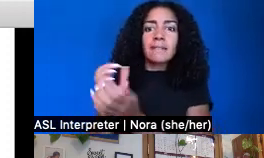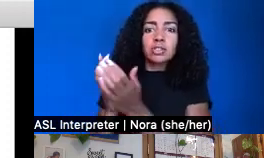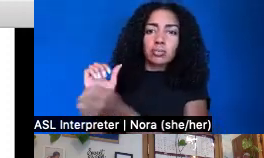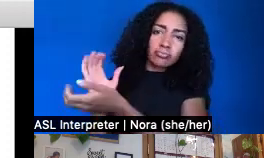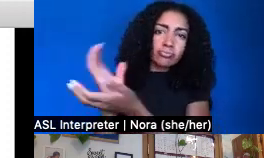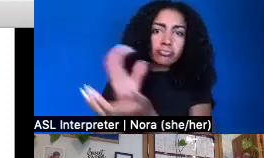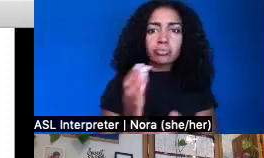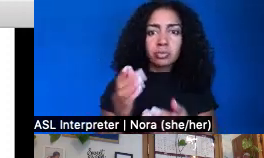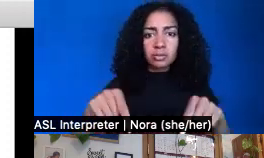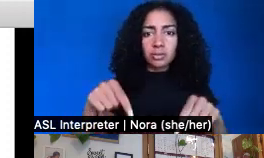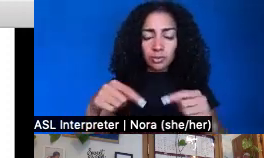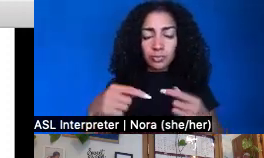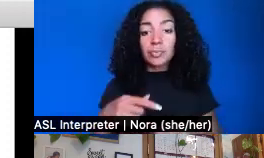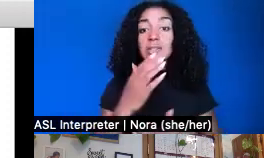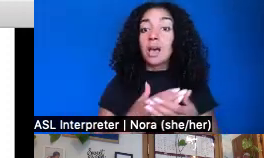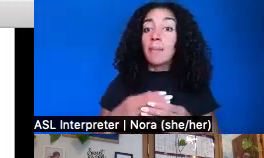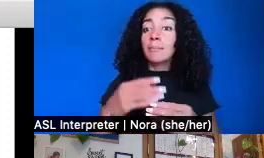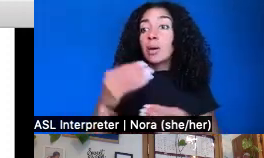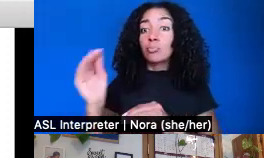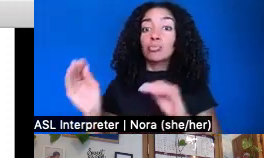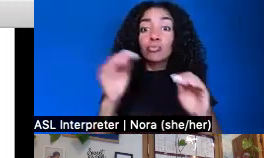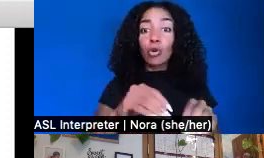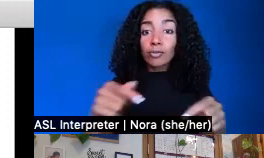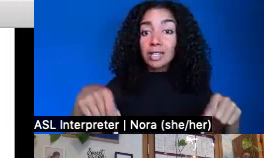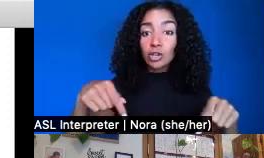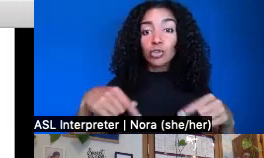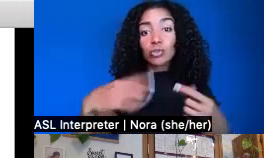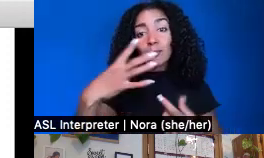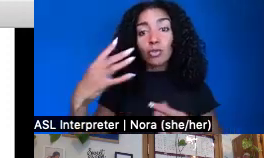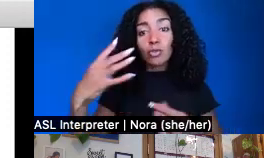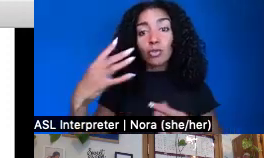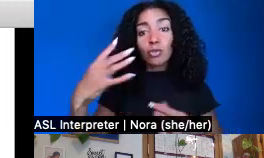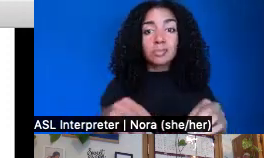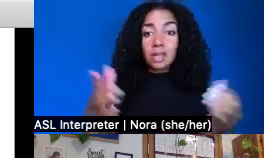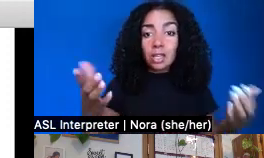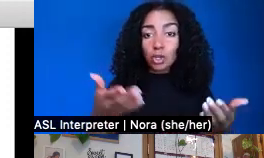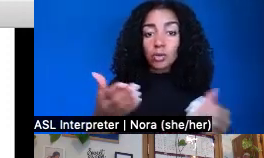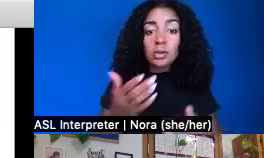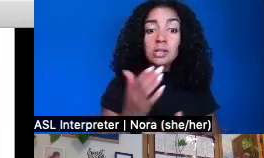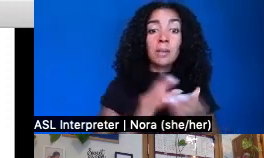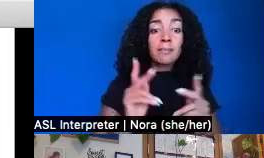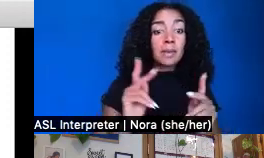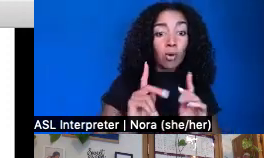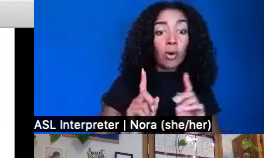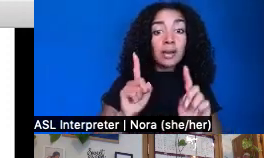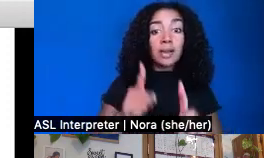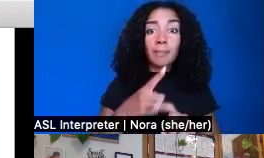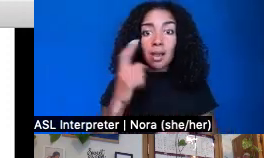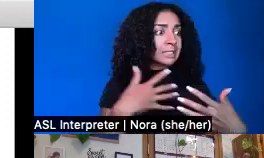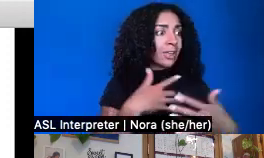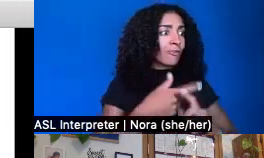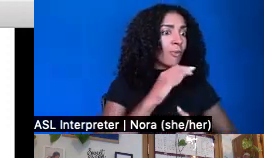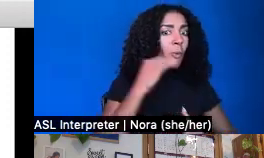Some came here out of fear. Some came here out of hope and love and a desire for a different life. So